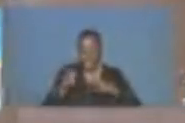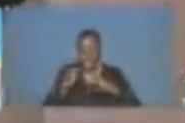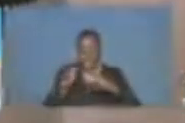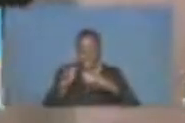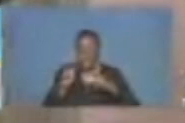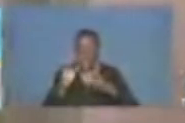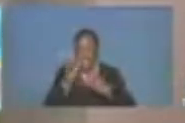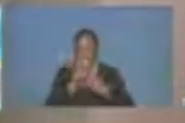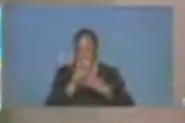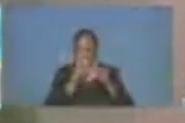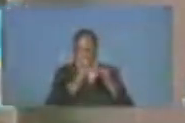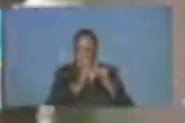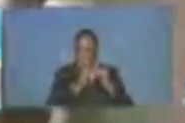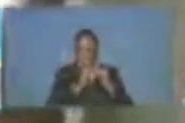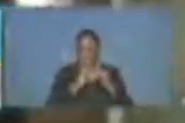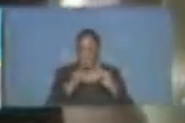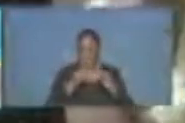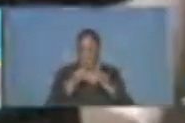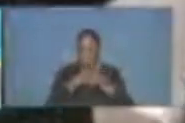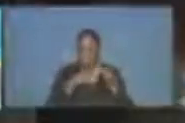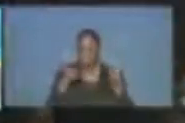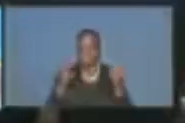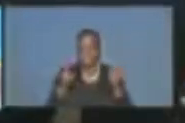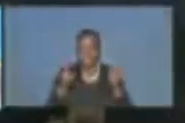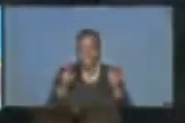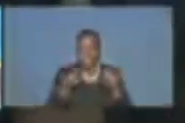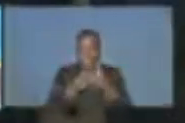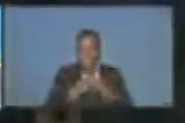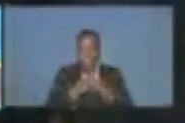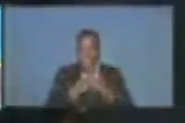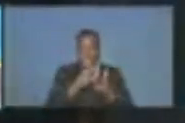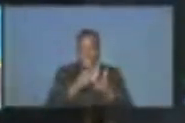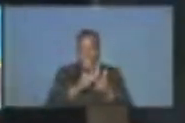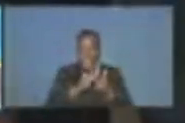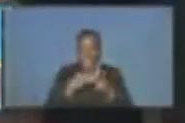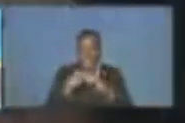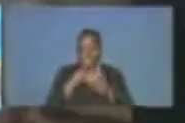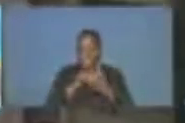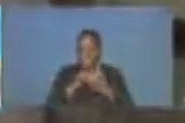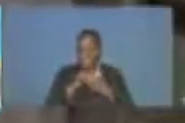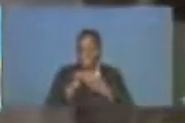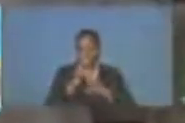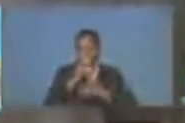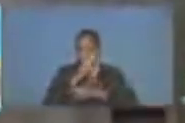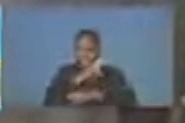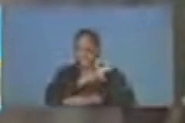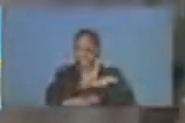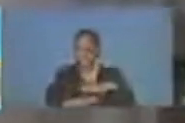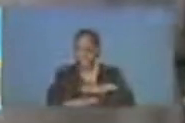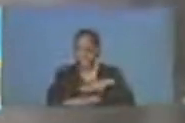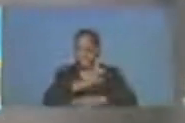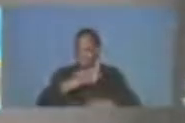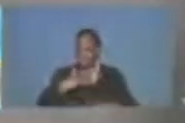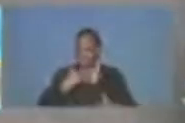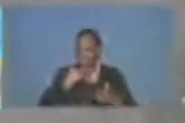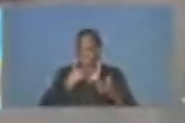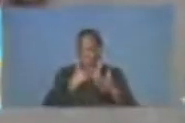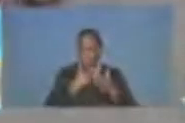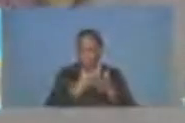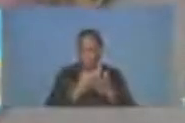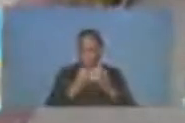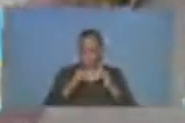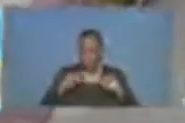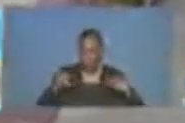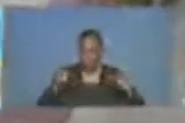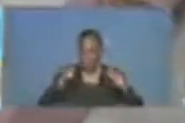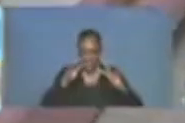sharing more about the services. The decor is one that is relaxing and offers a tropical feel, something operators